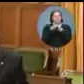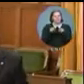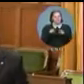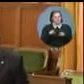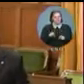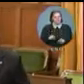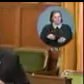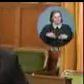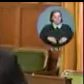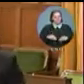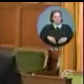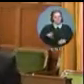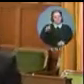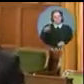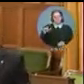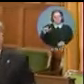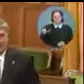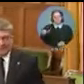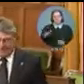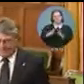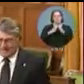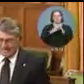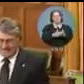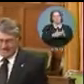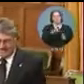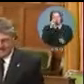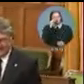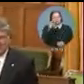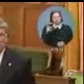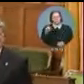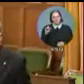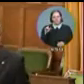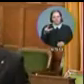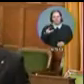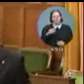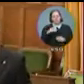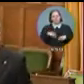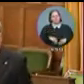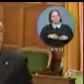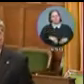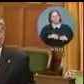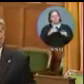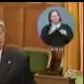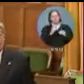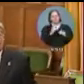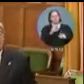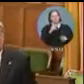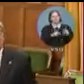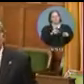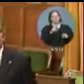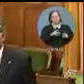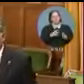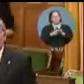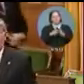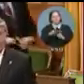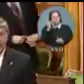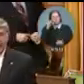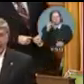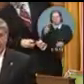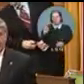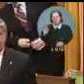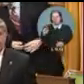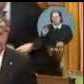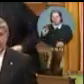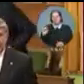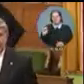Paul Kennedy, the Minister of Public Safety has asked Mr. Kennedy to look into this matter, to report